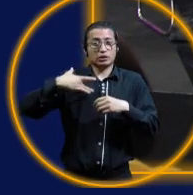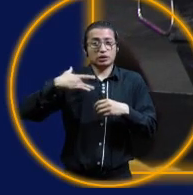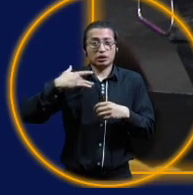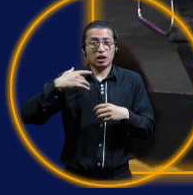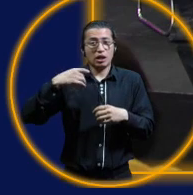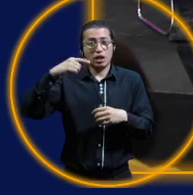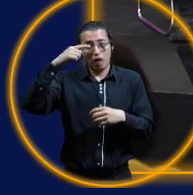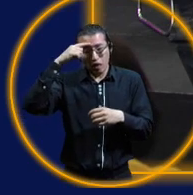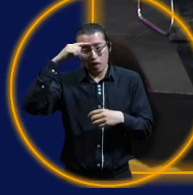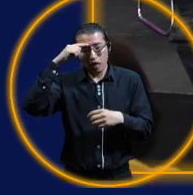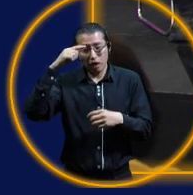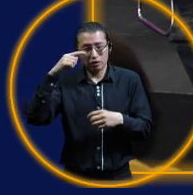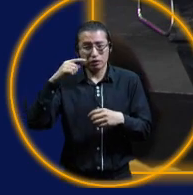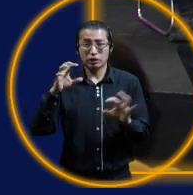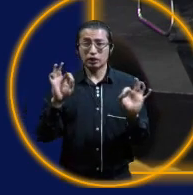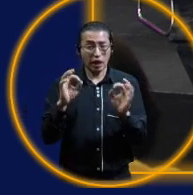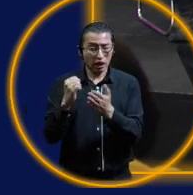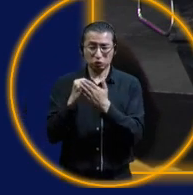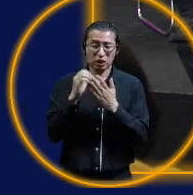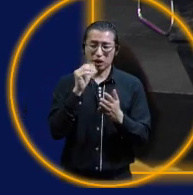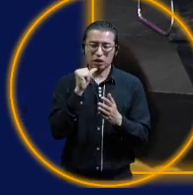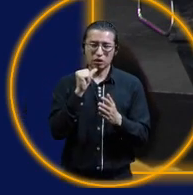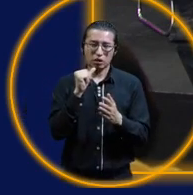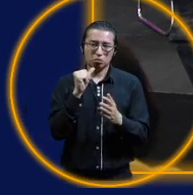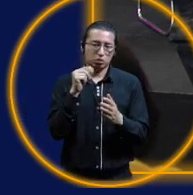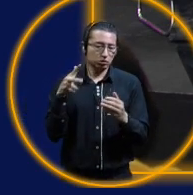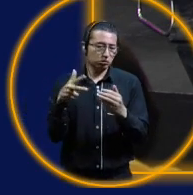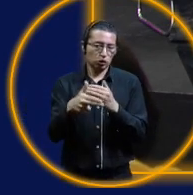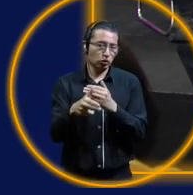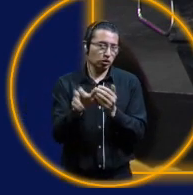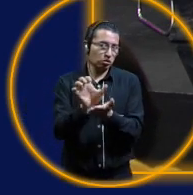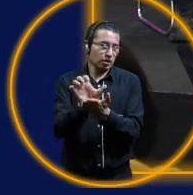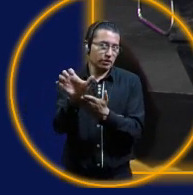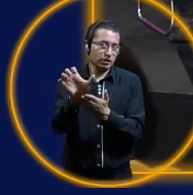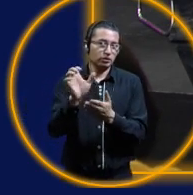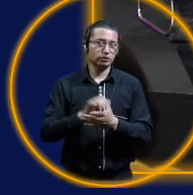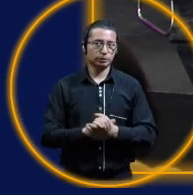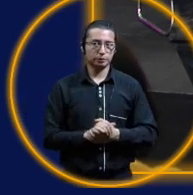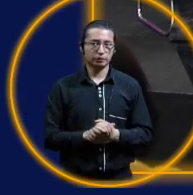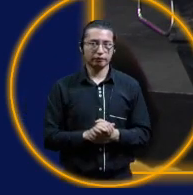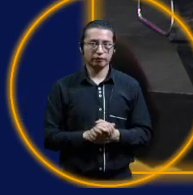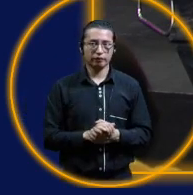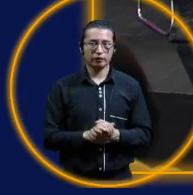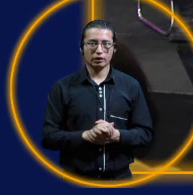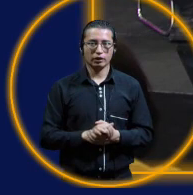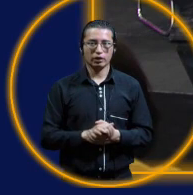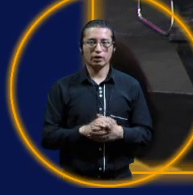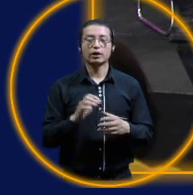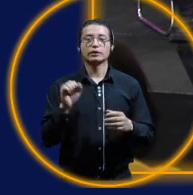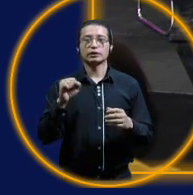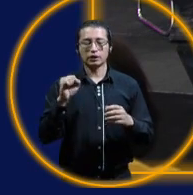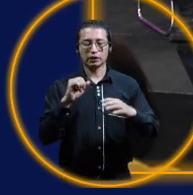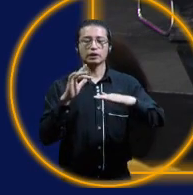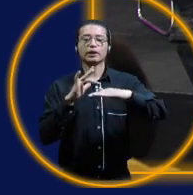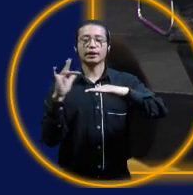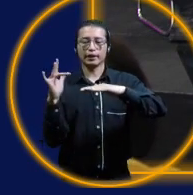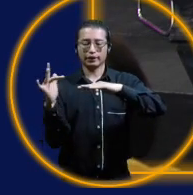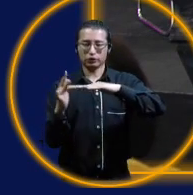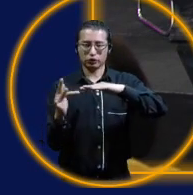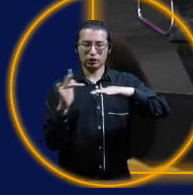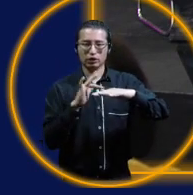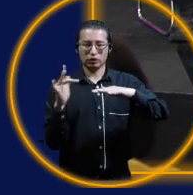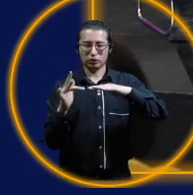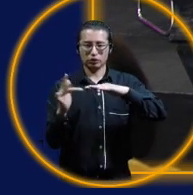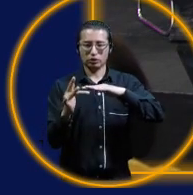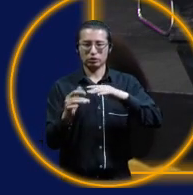maybe cut it out. Yeah. And if you don't feel like social media is a good fit to you, just remember